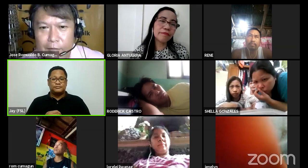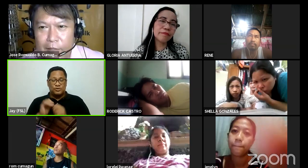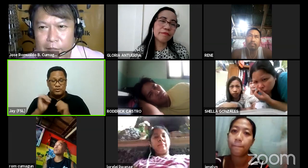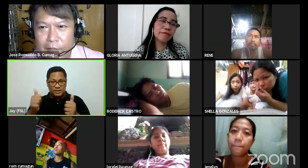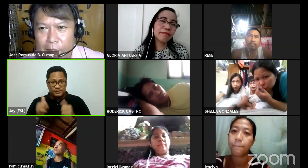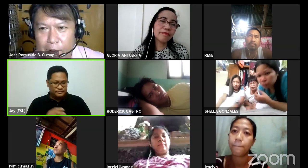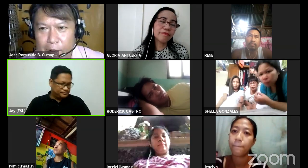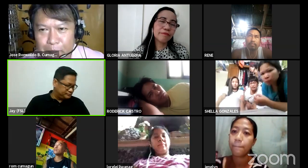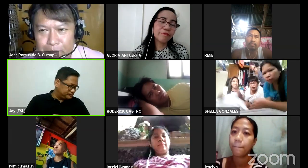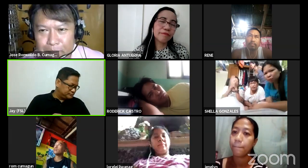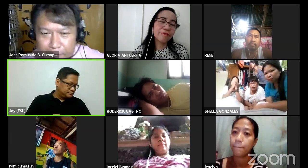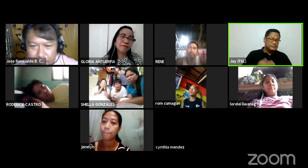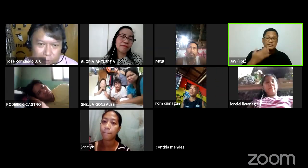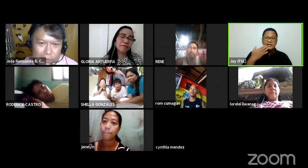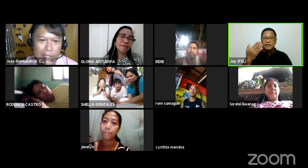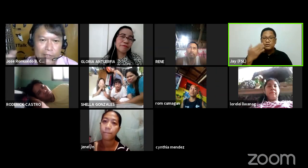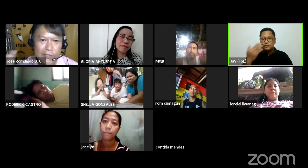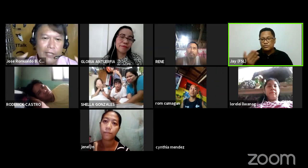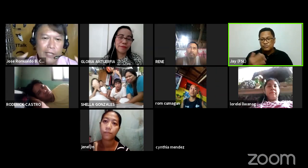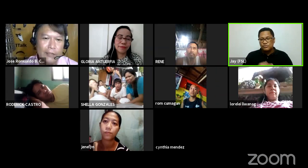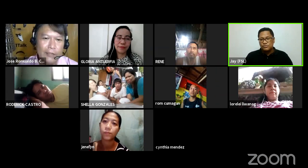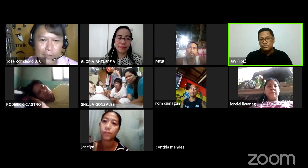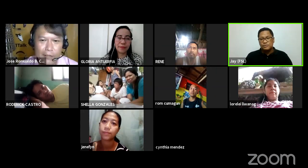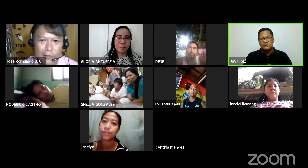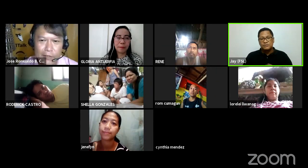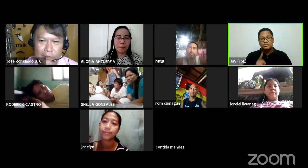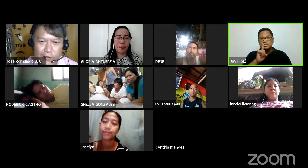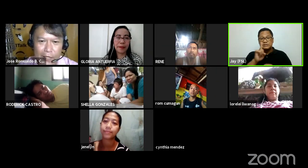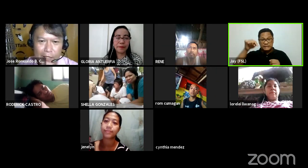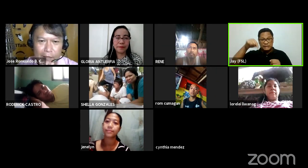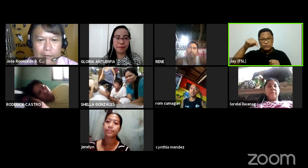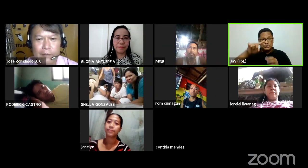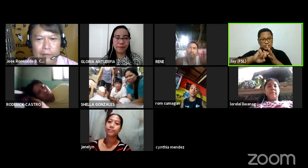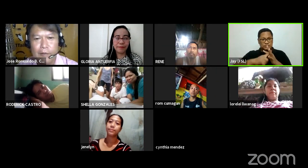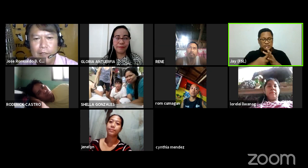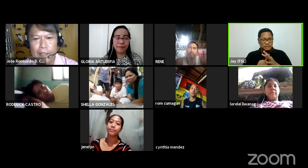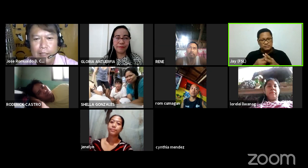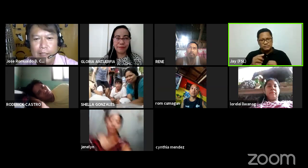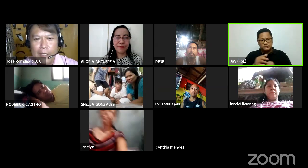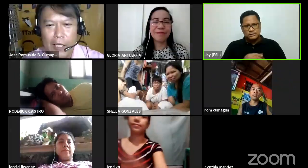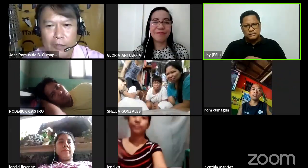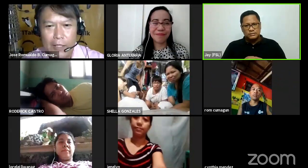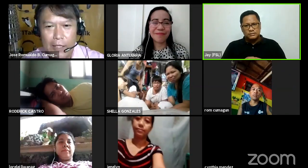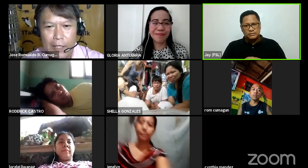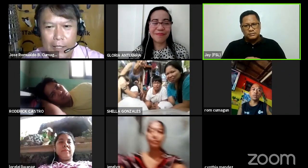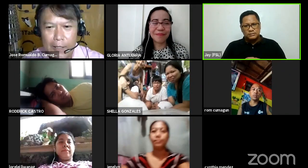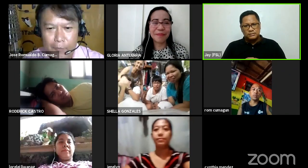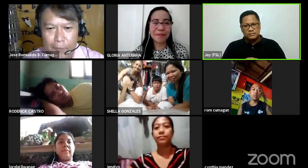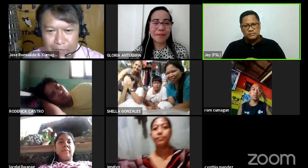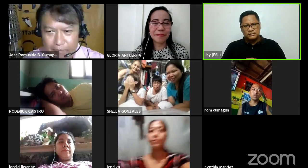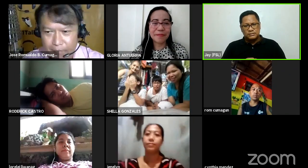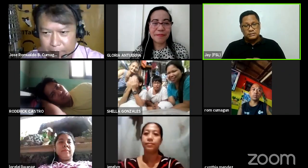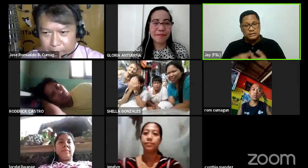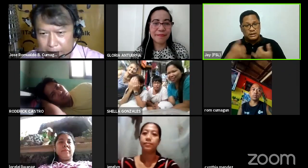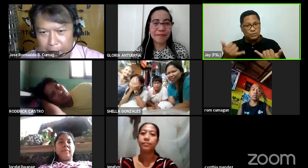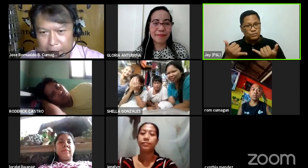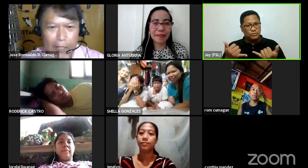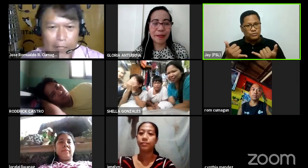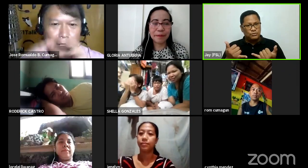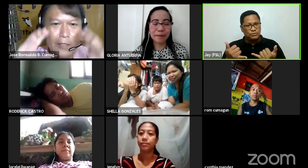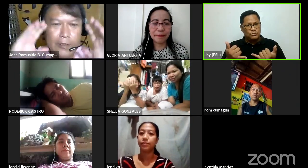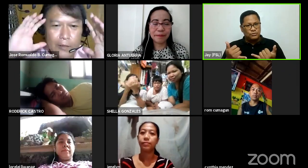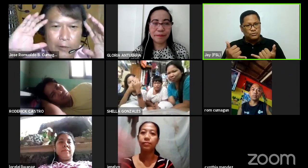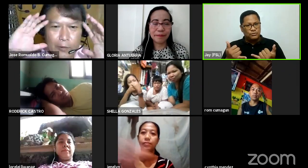so friends, this is just the start. Okay, this is just the start. Ngayon,